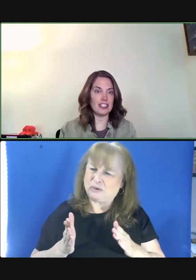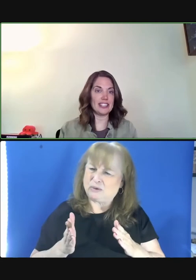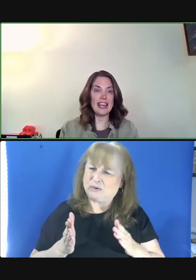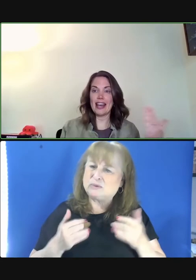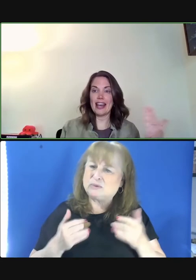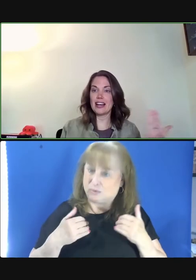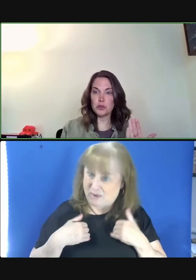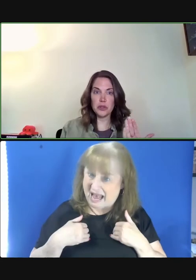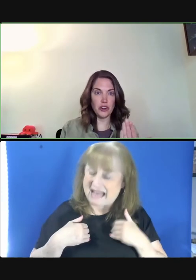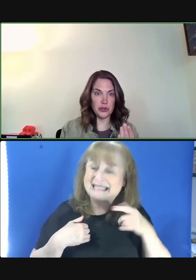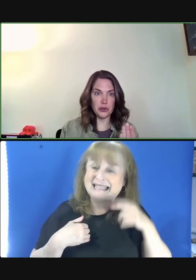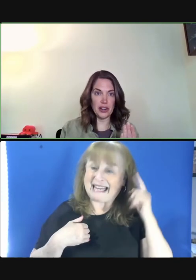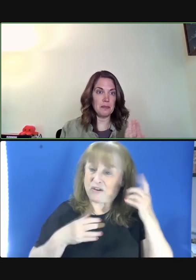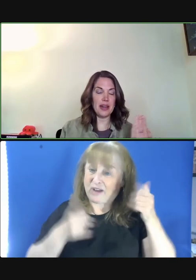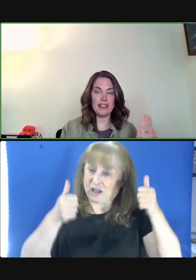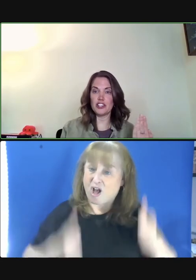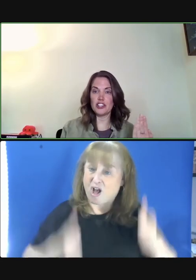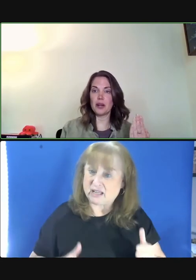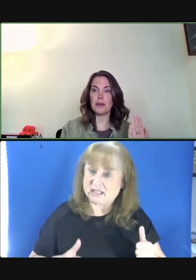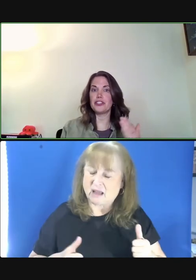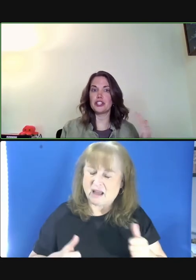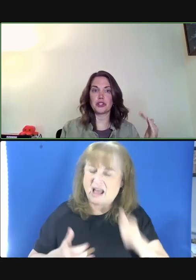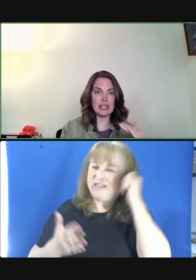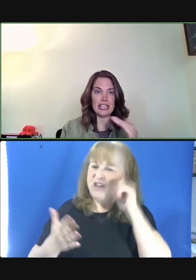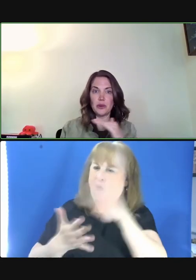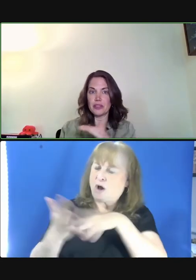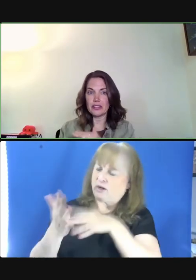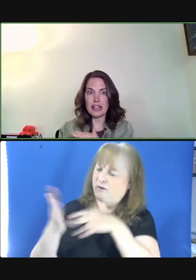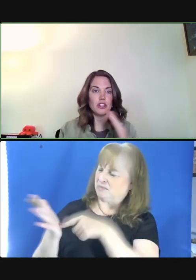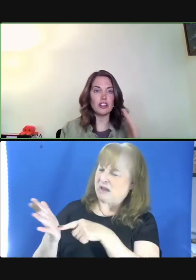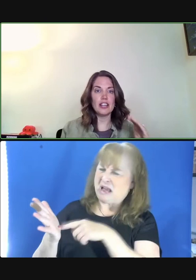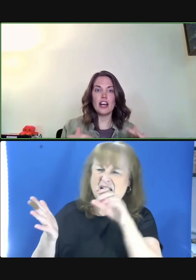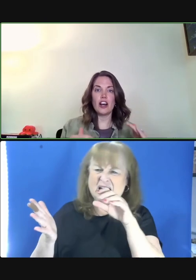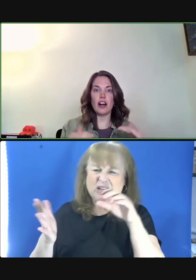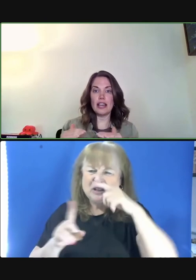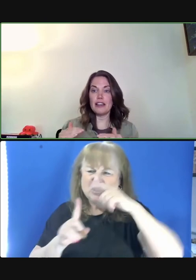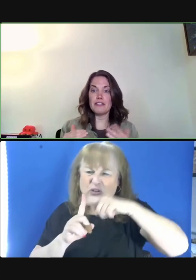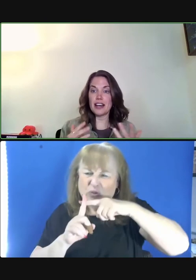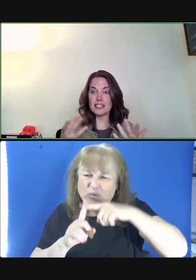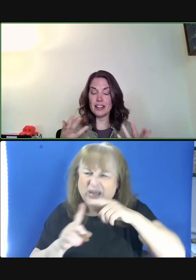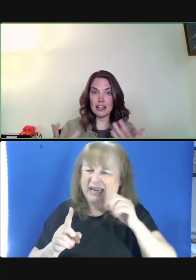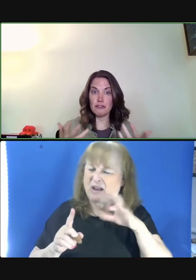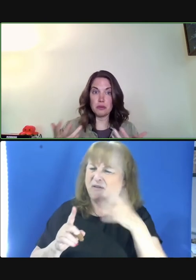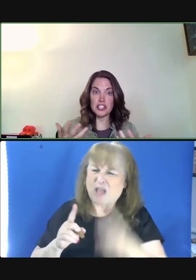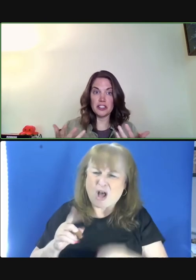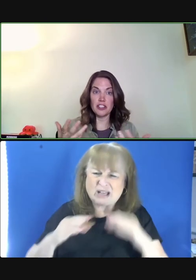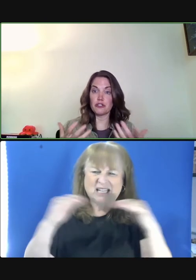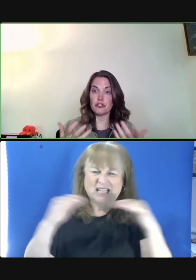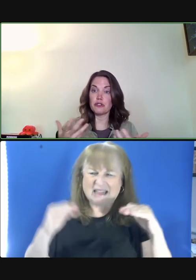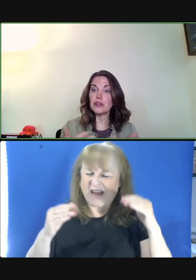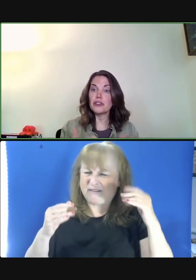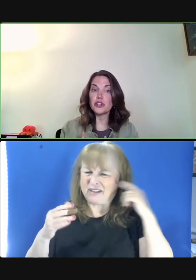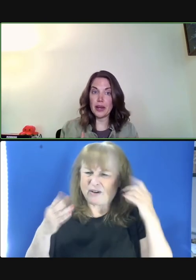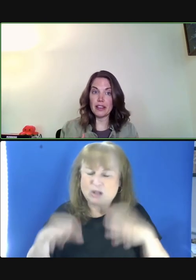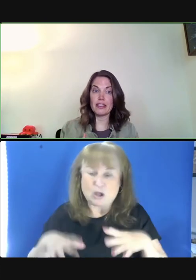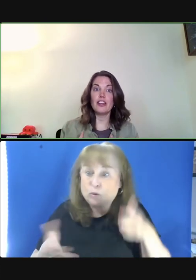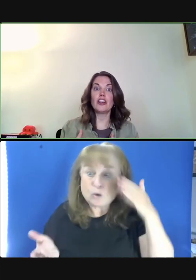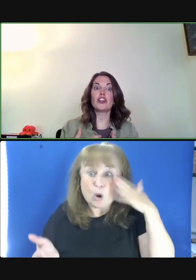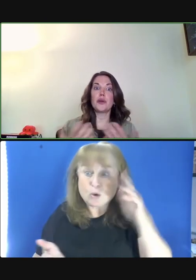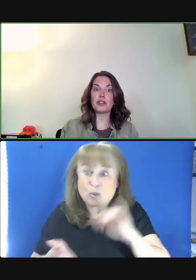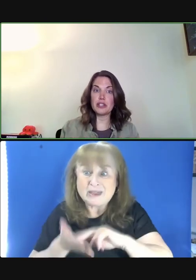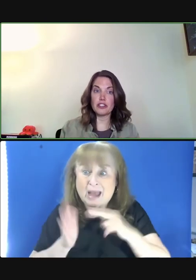a hearing loss and comes with an audiogram and they talk about the degree or the level, if that's not information that you're